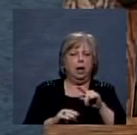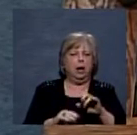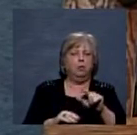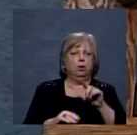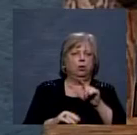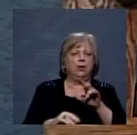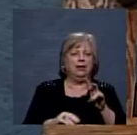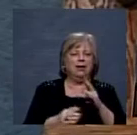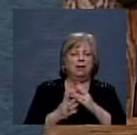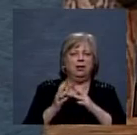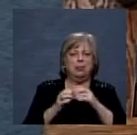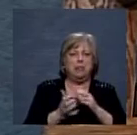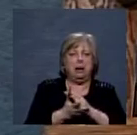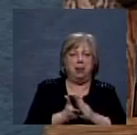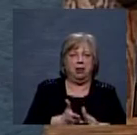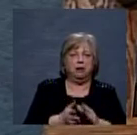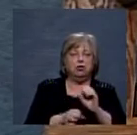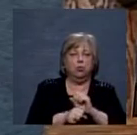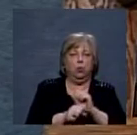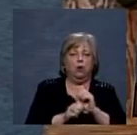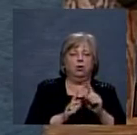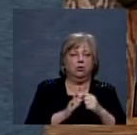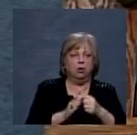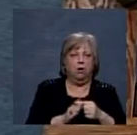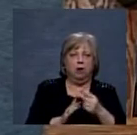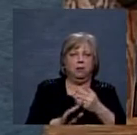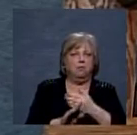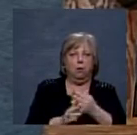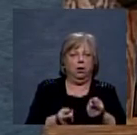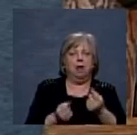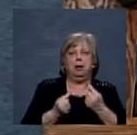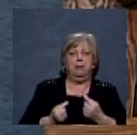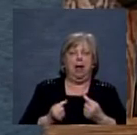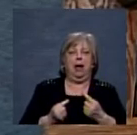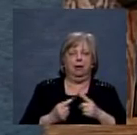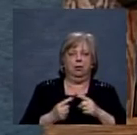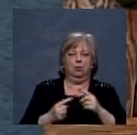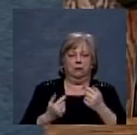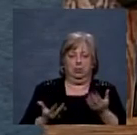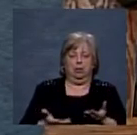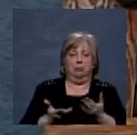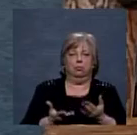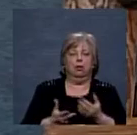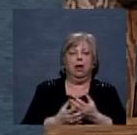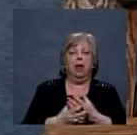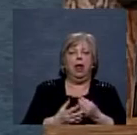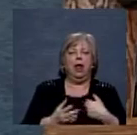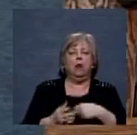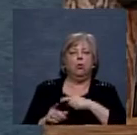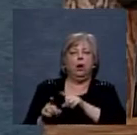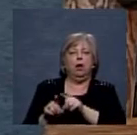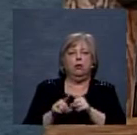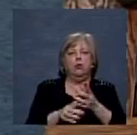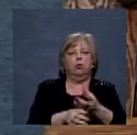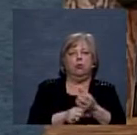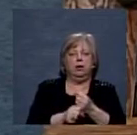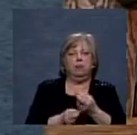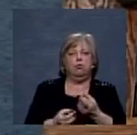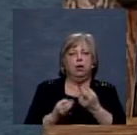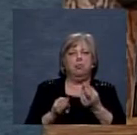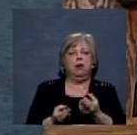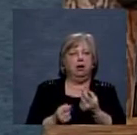demolition work having started prior to coming back to the board. And we also received a recommendation